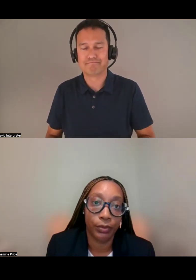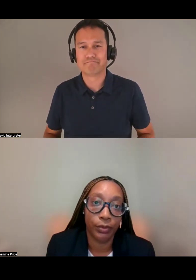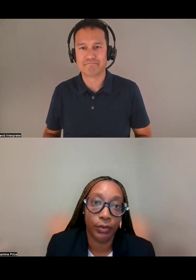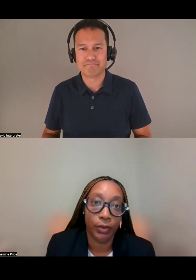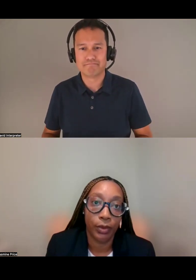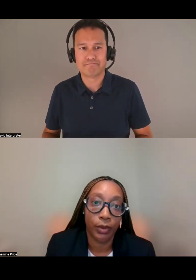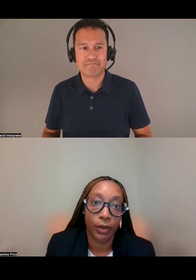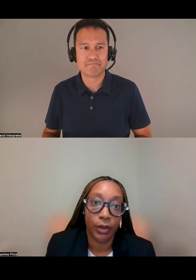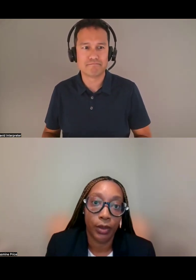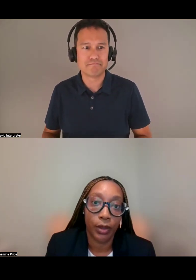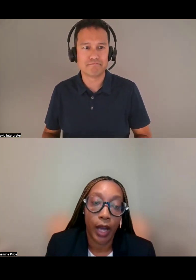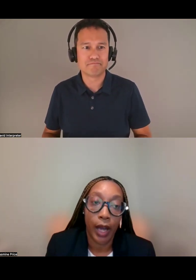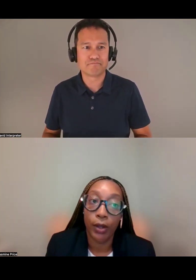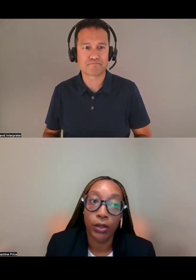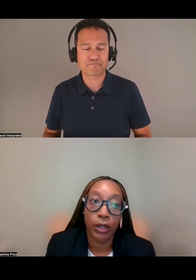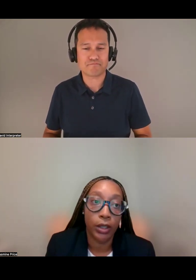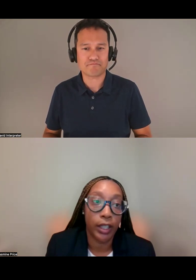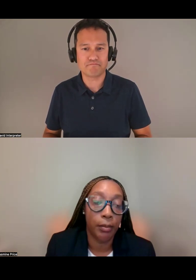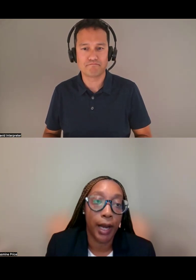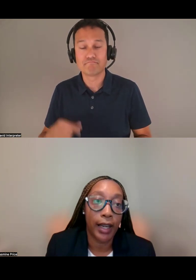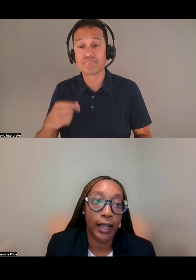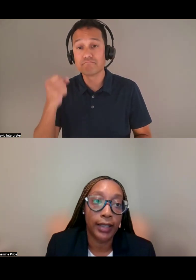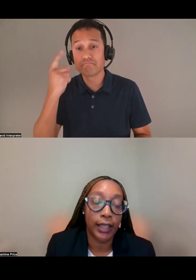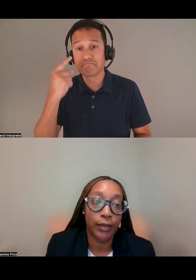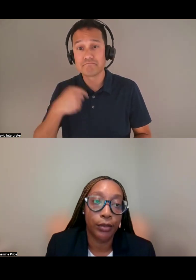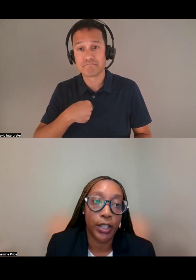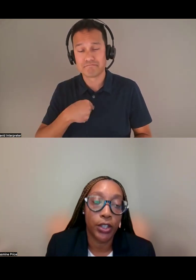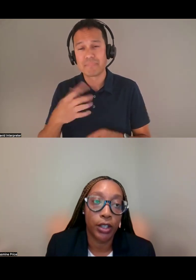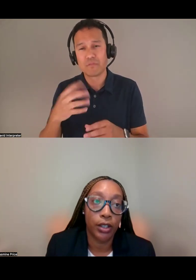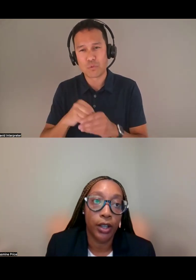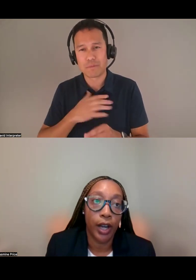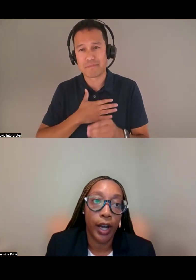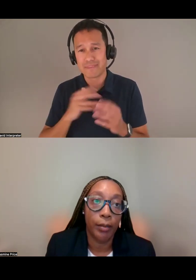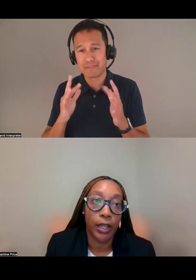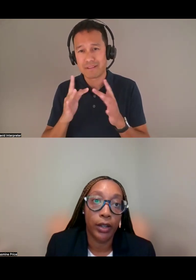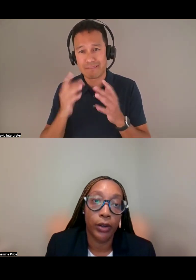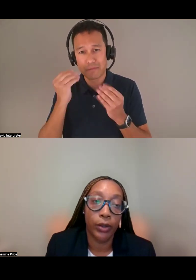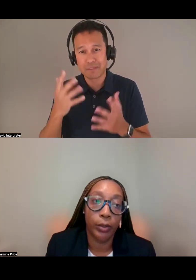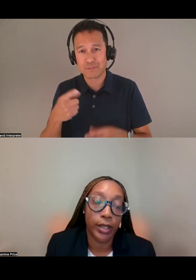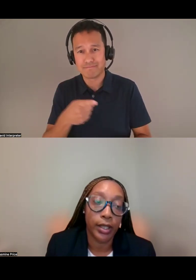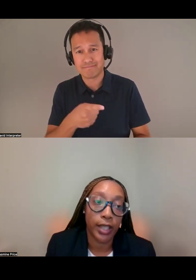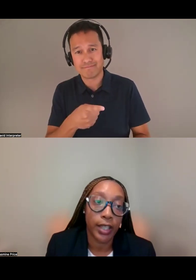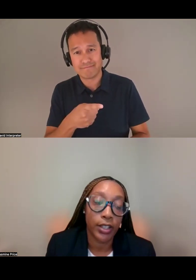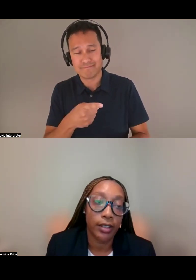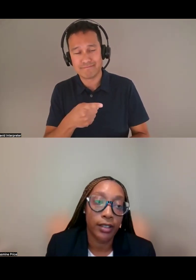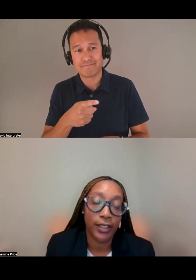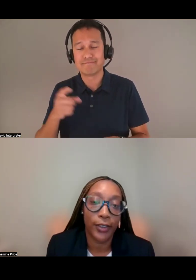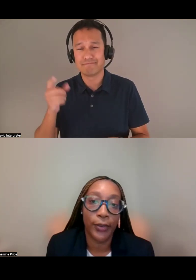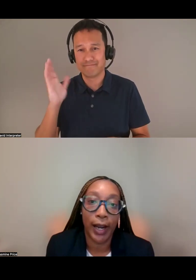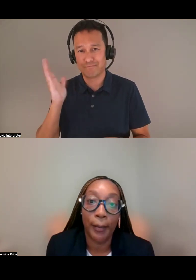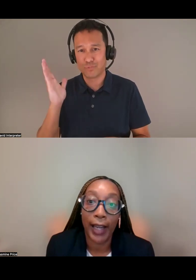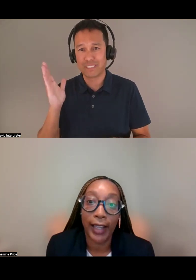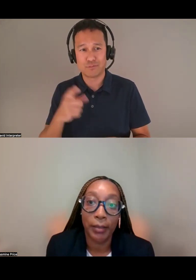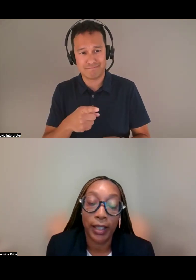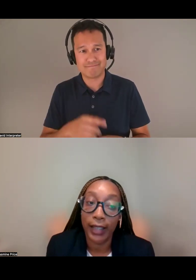I've also included my contact information here on the presentation.